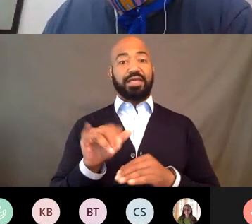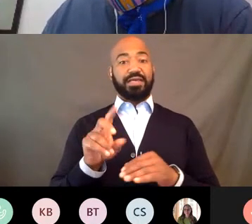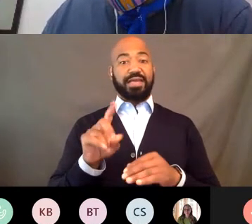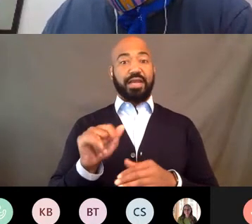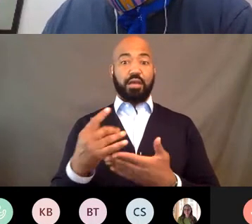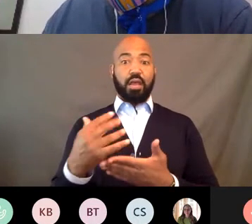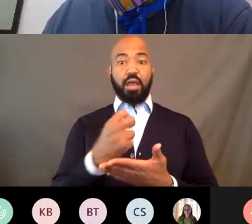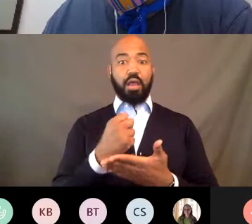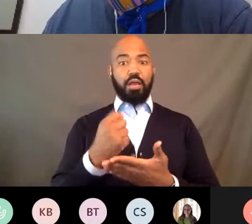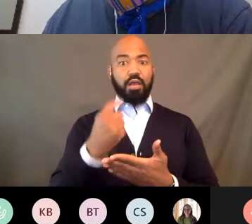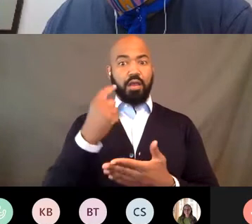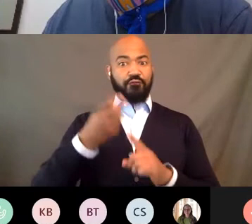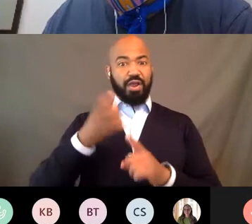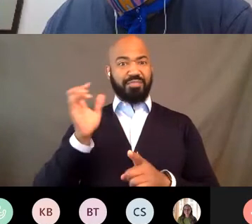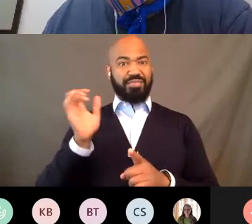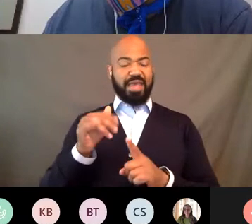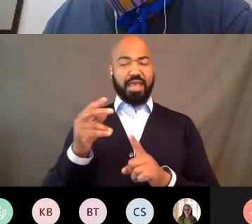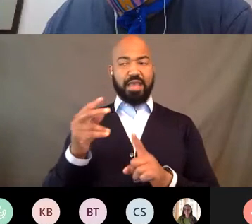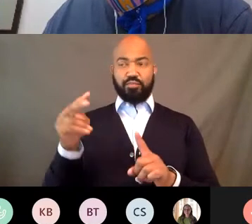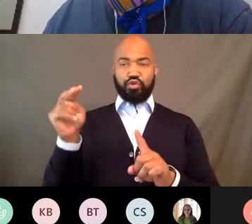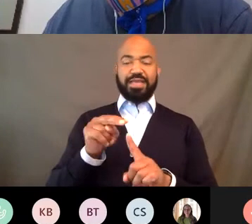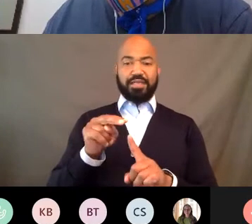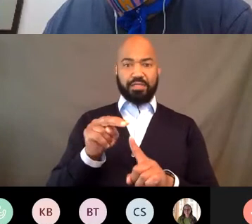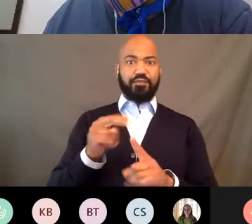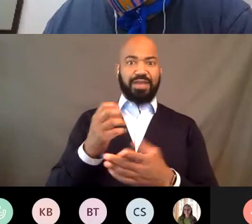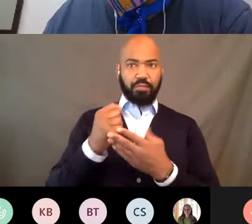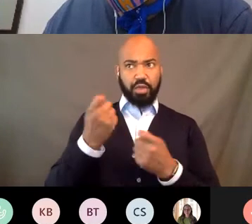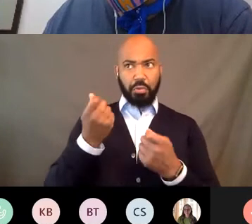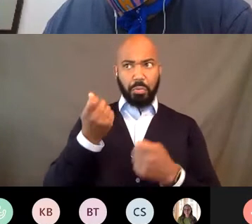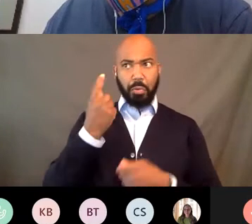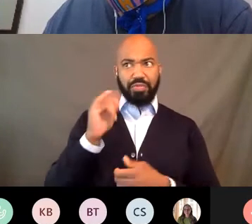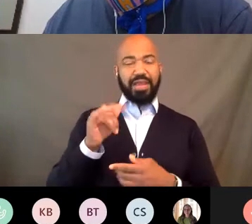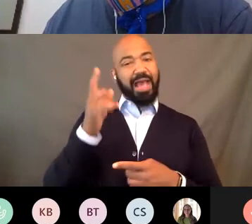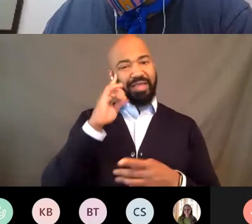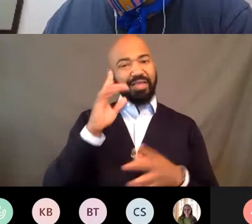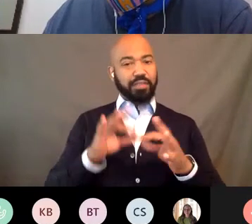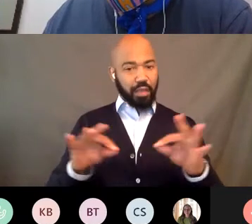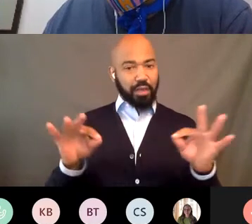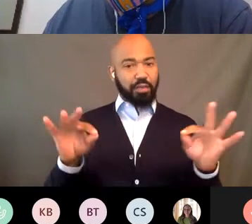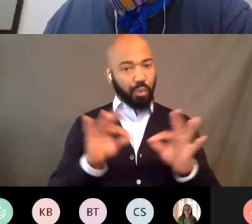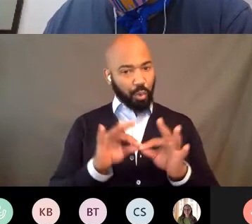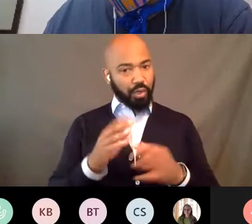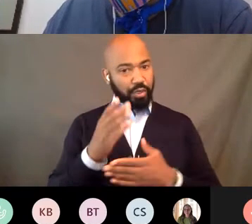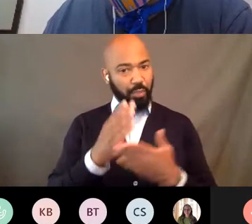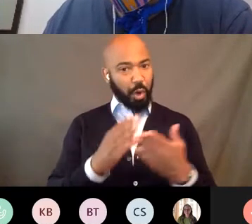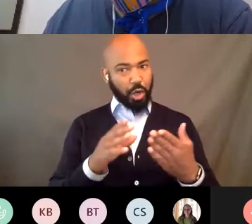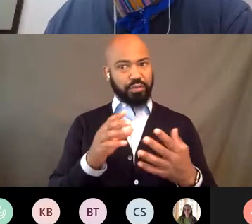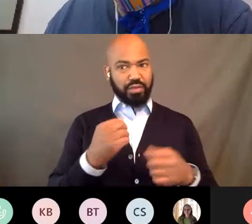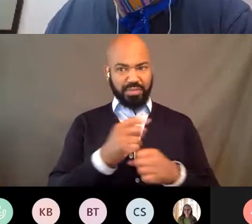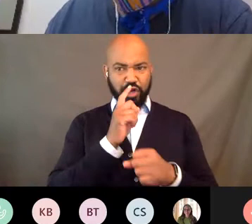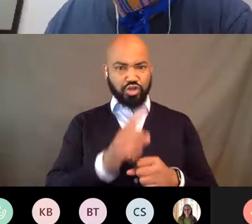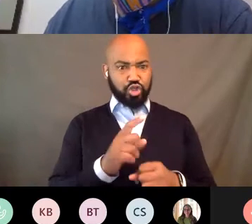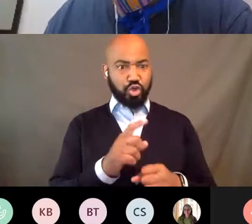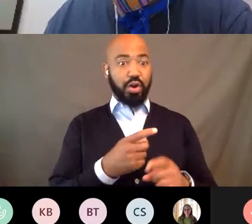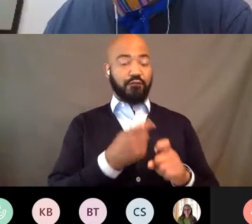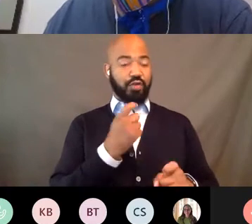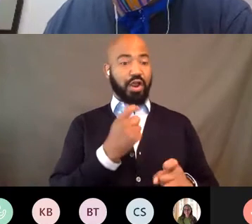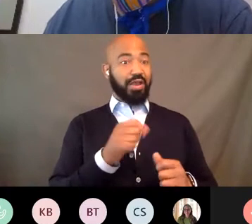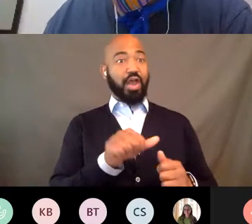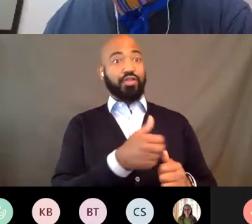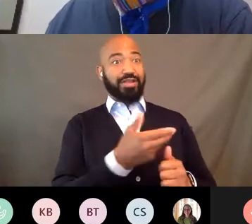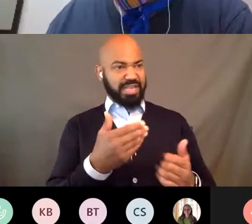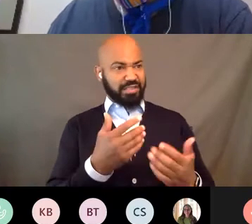conclusion. That was based off of, I thought it was an important piece that I needed to make sure that I included from literature, that I went